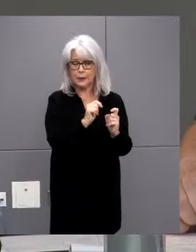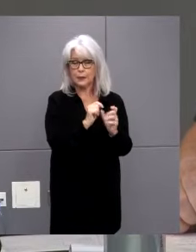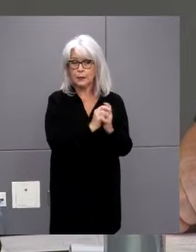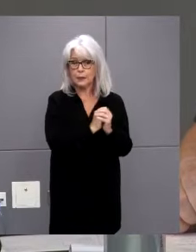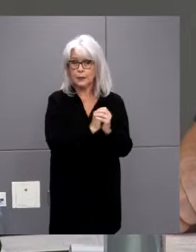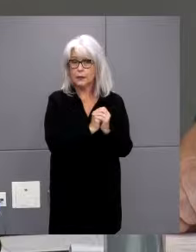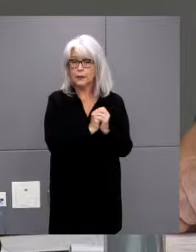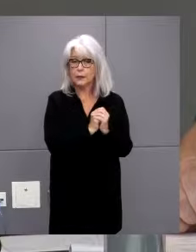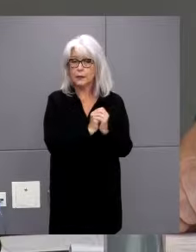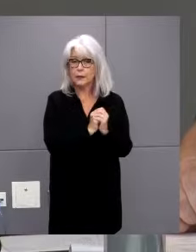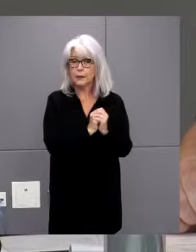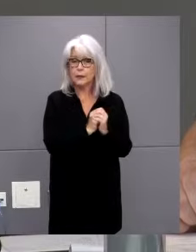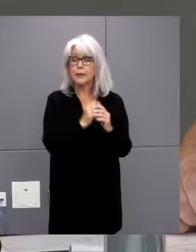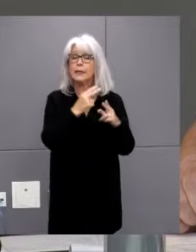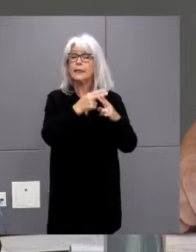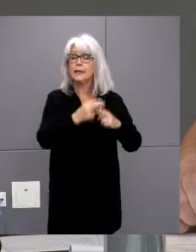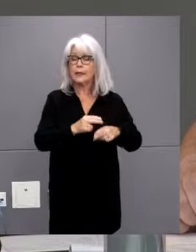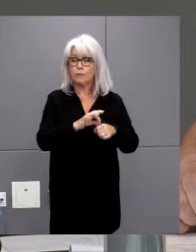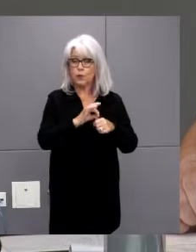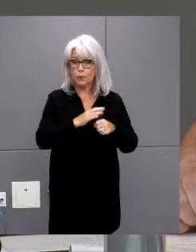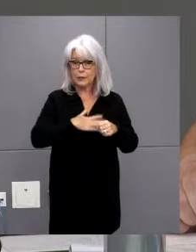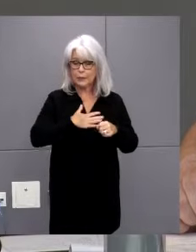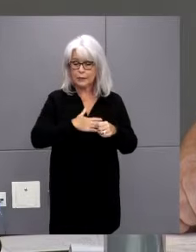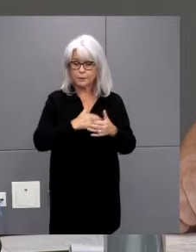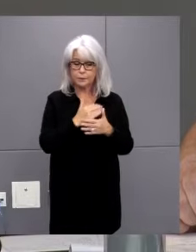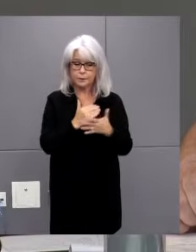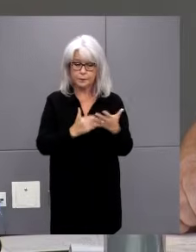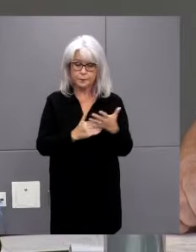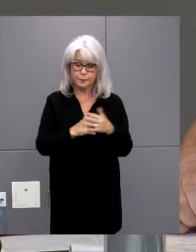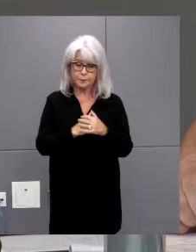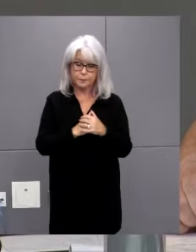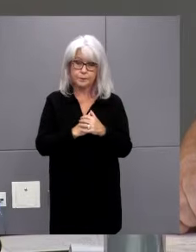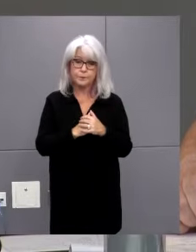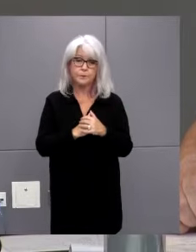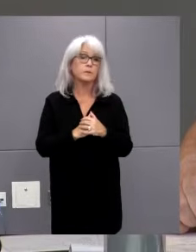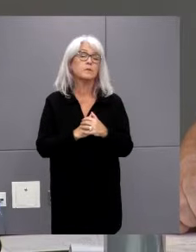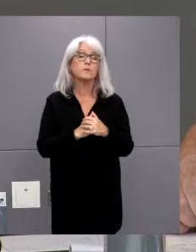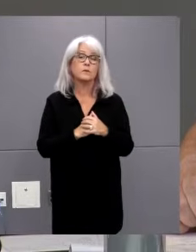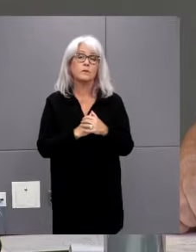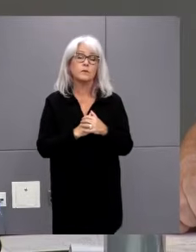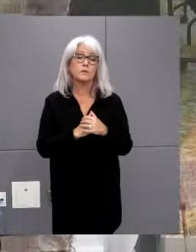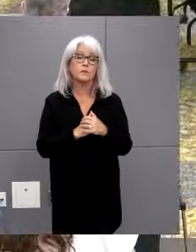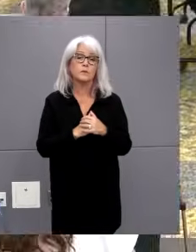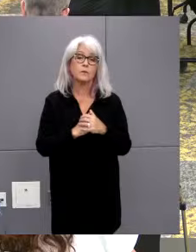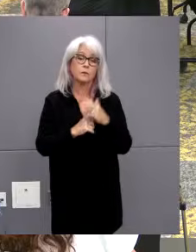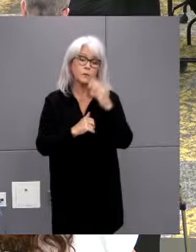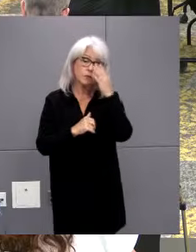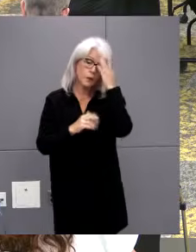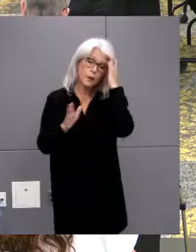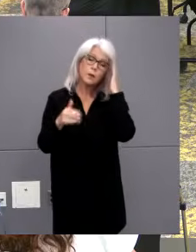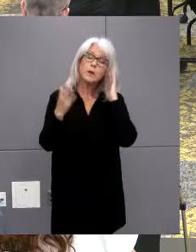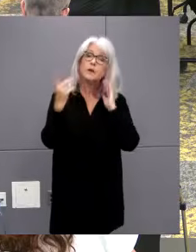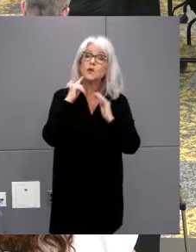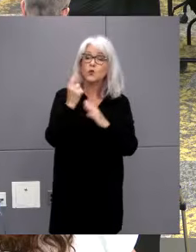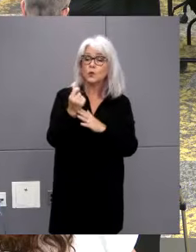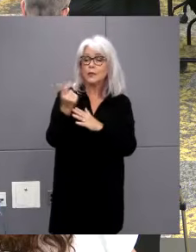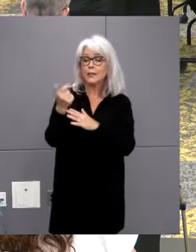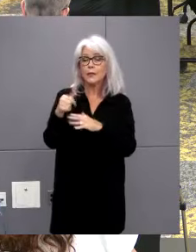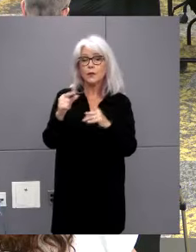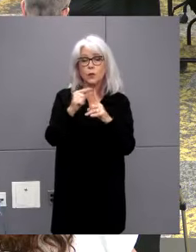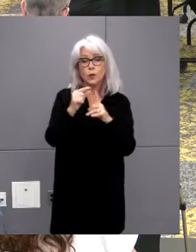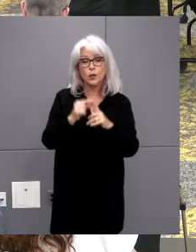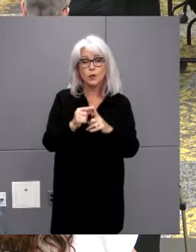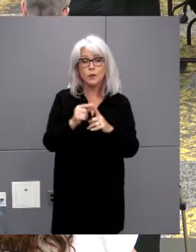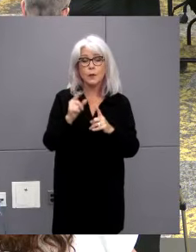Okay, roll call vote, please, on that. On the amendment to delete the words